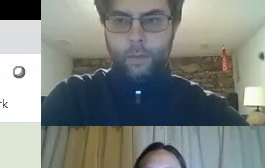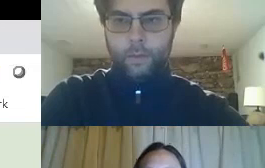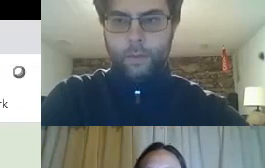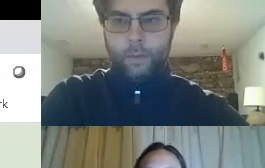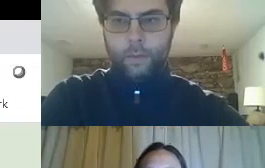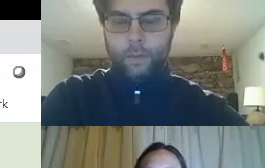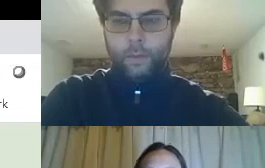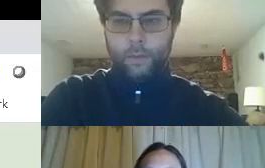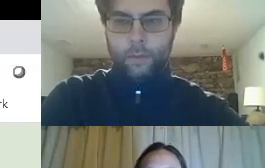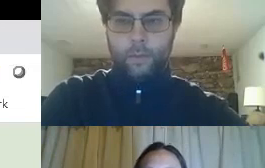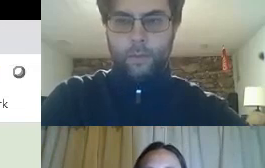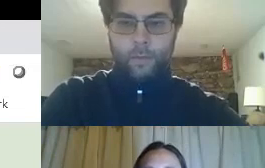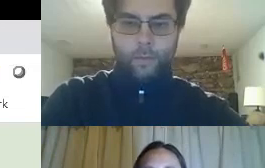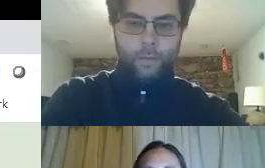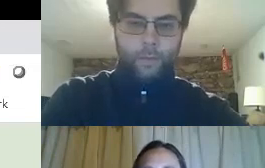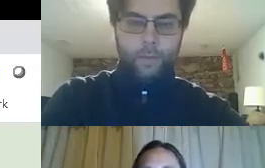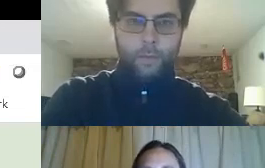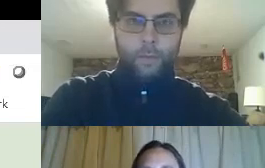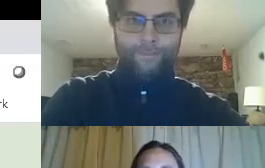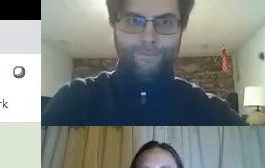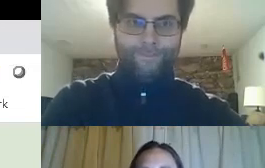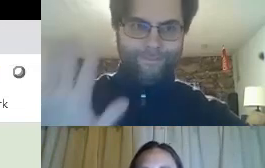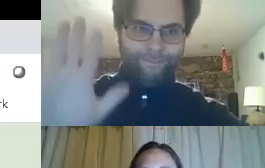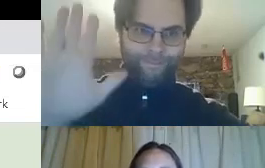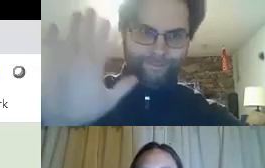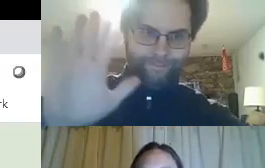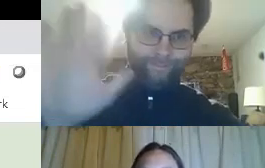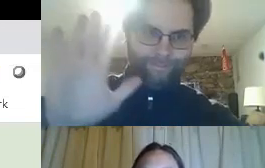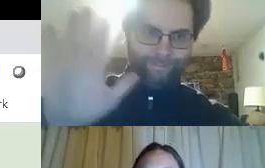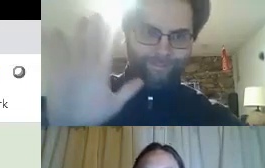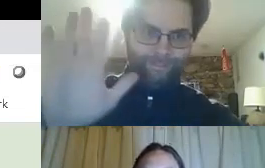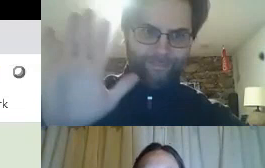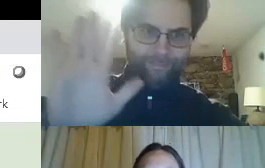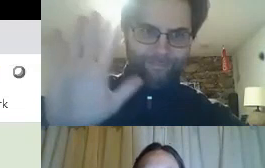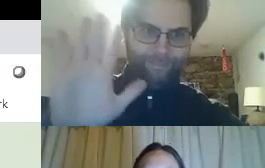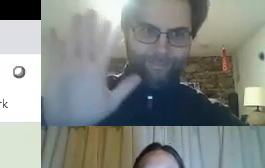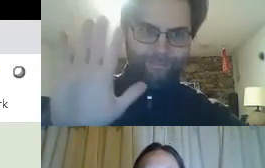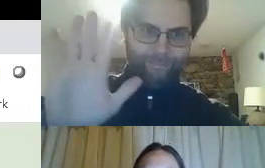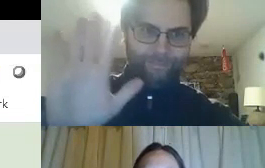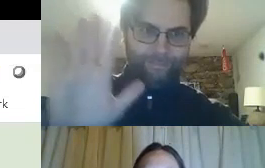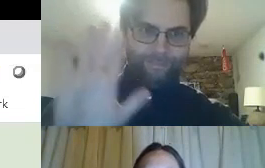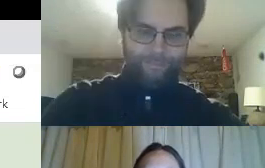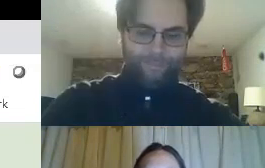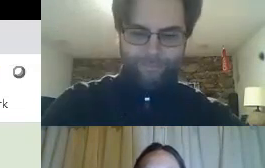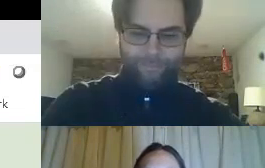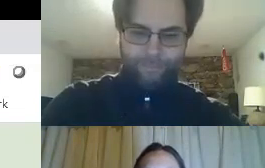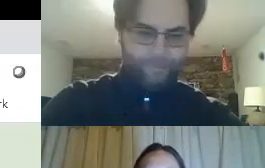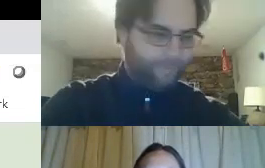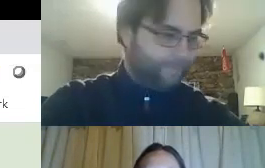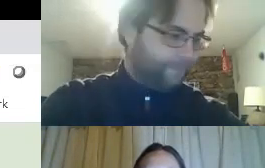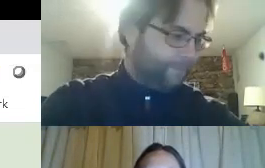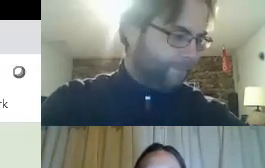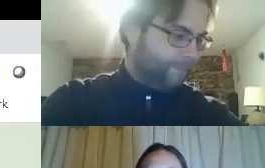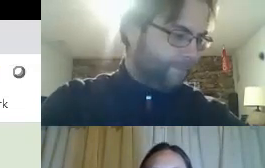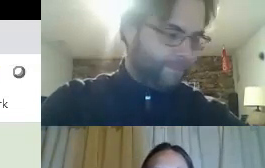And from the financial aid department, we've got John Grunder, Ben Colburn, and Megan Triplett. We've got Carla